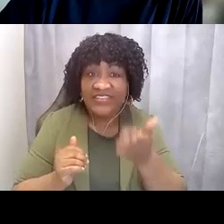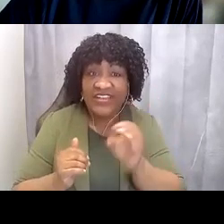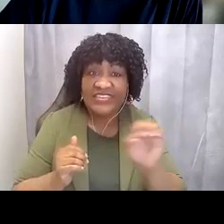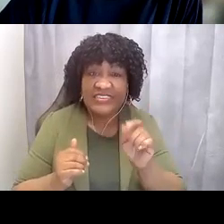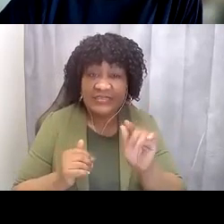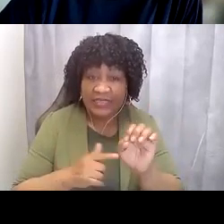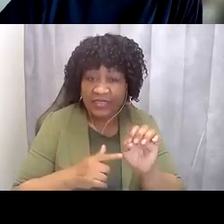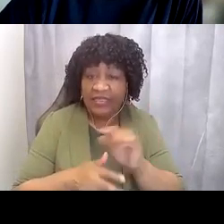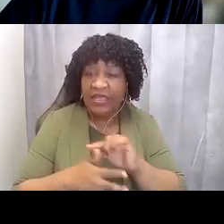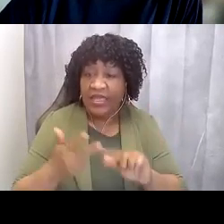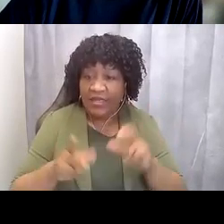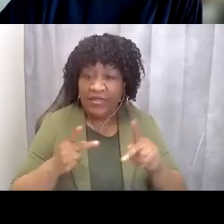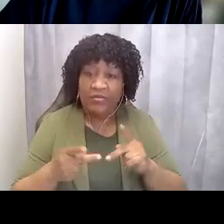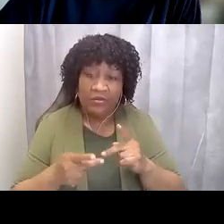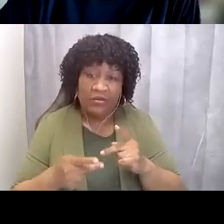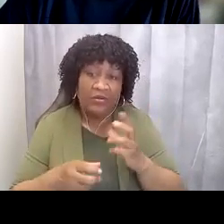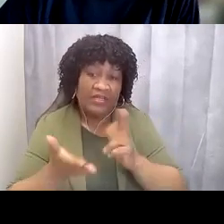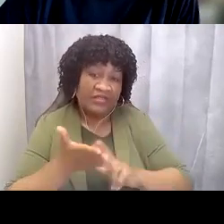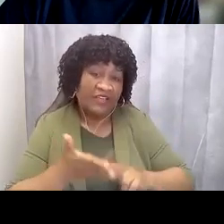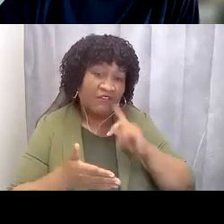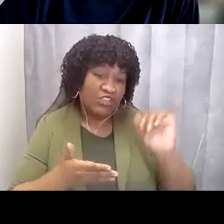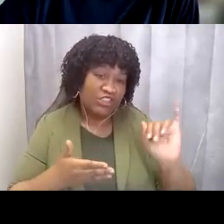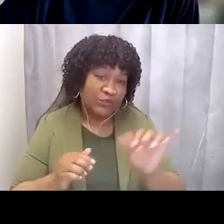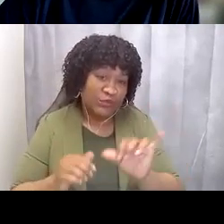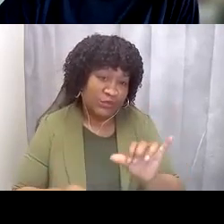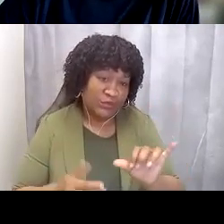have those folks who can get folks signed up on insurance.